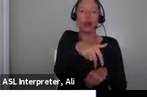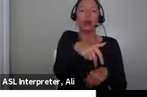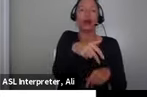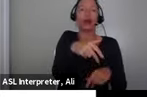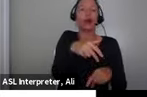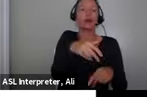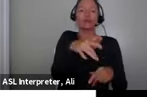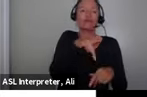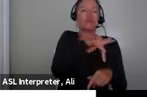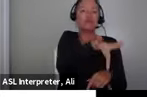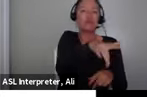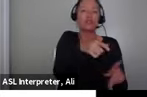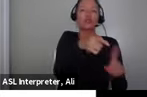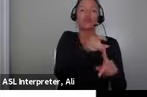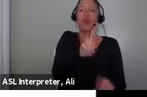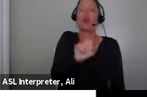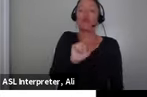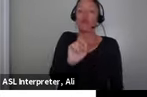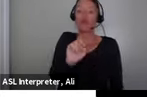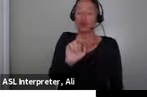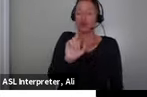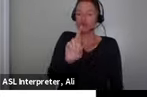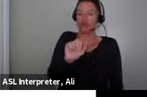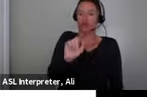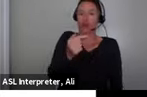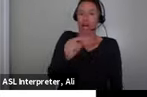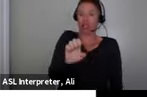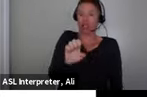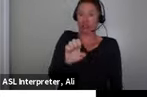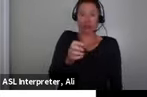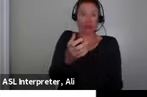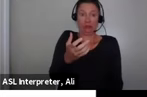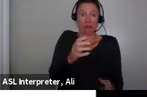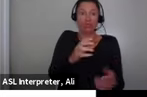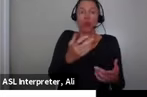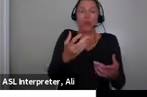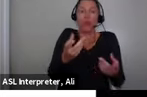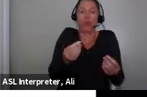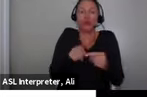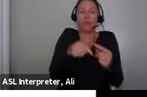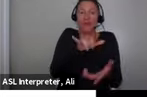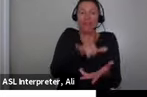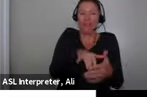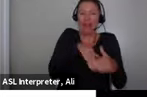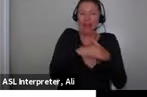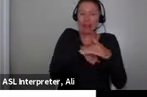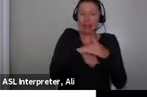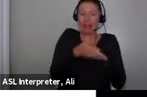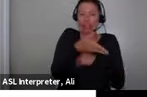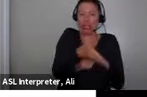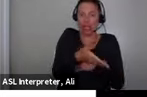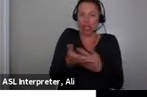So my question is, what are you going to do about that access?